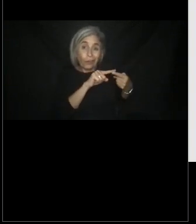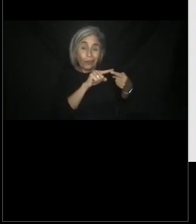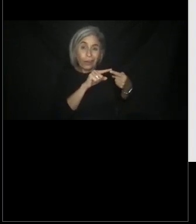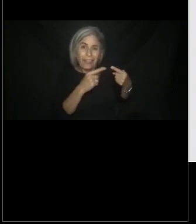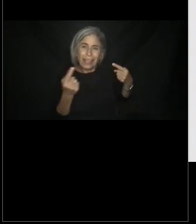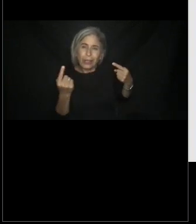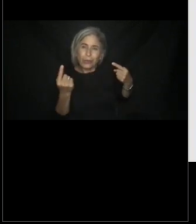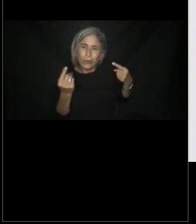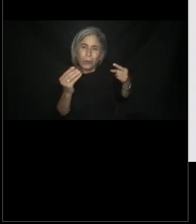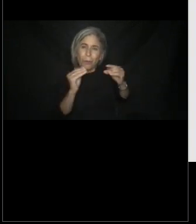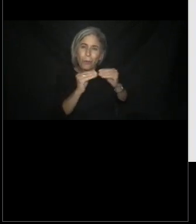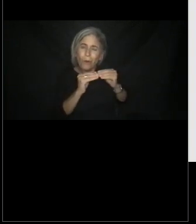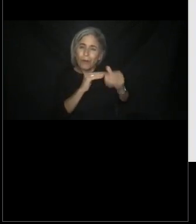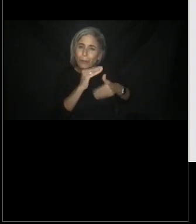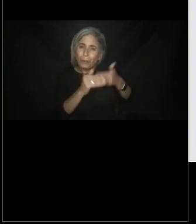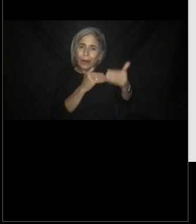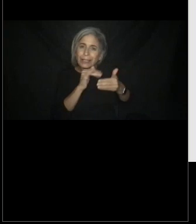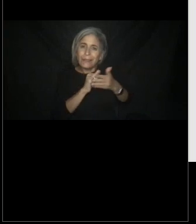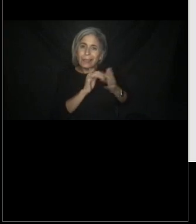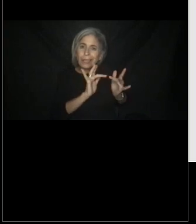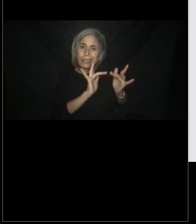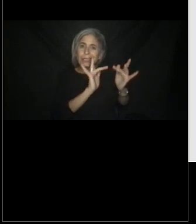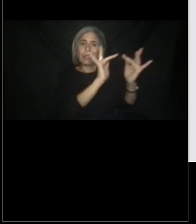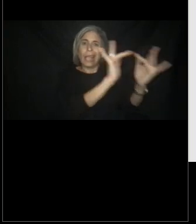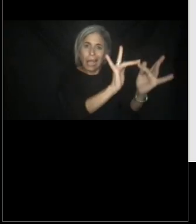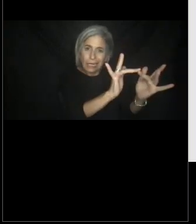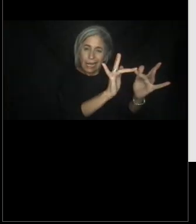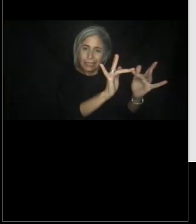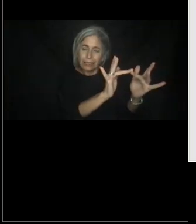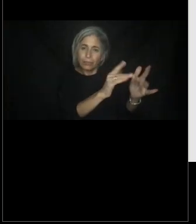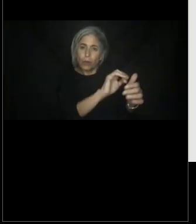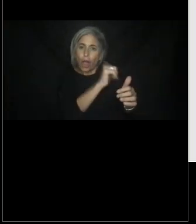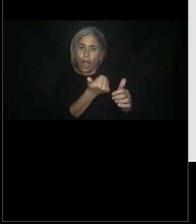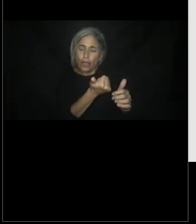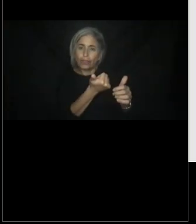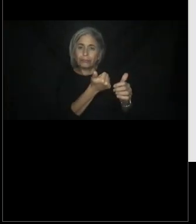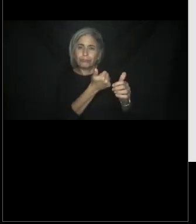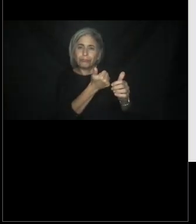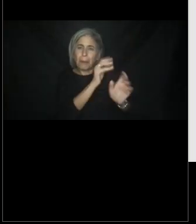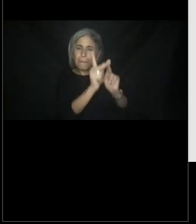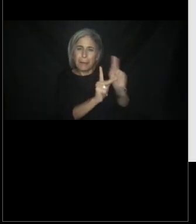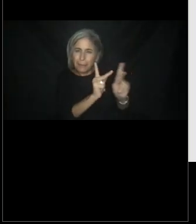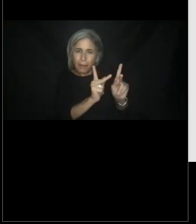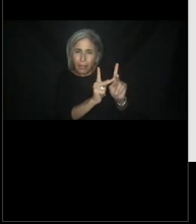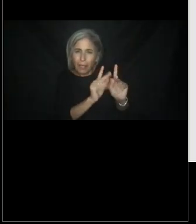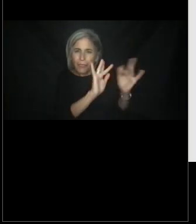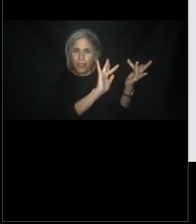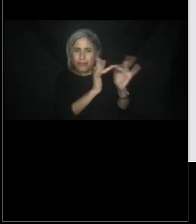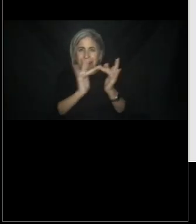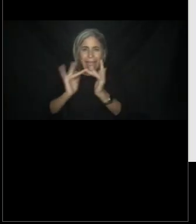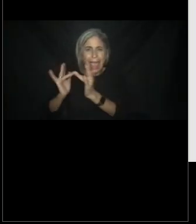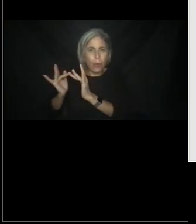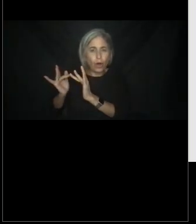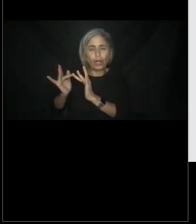a process where they could reach out to passive candidates. They might have that kind of network